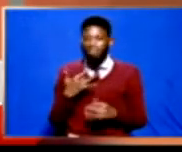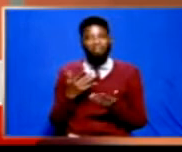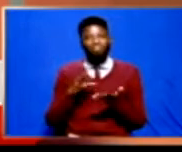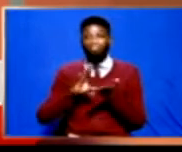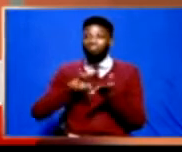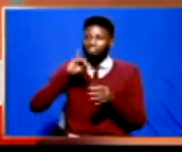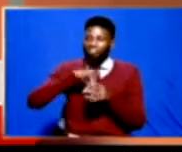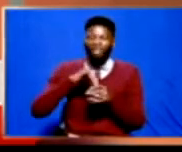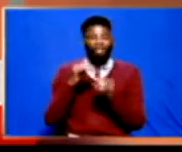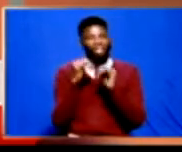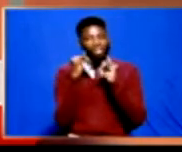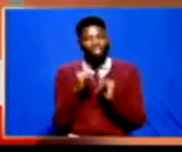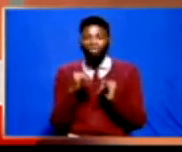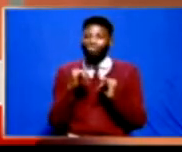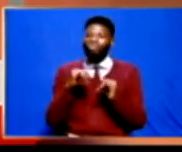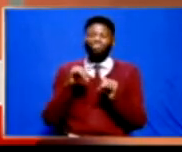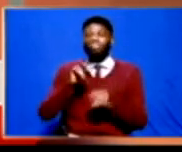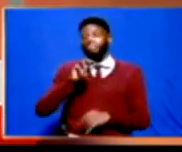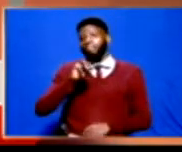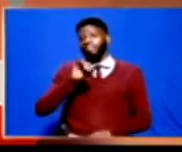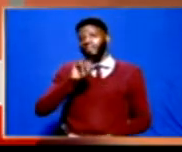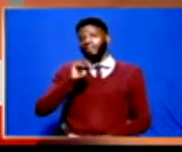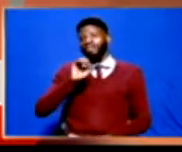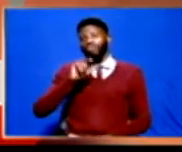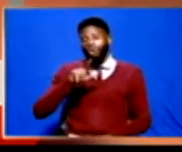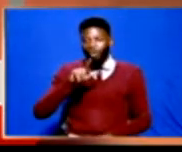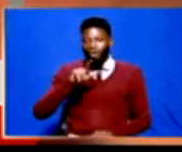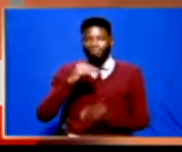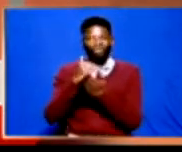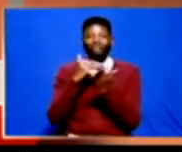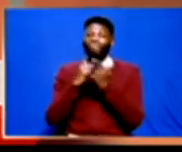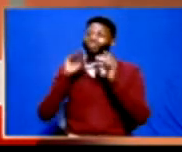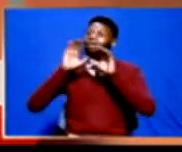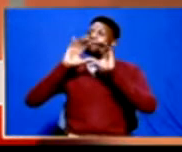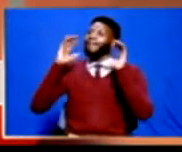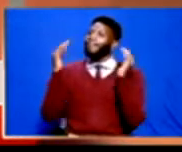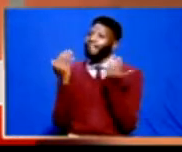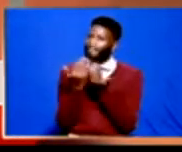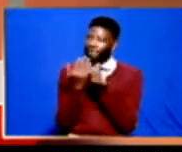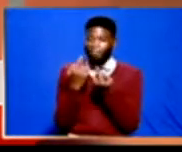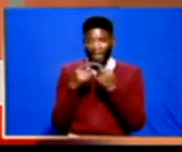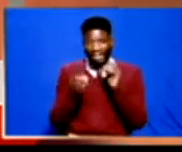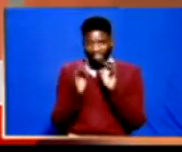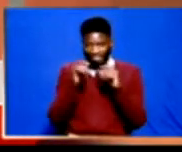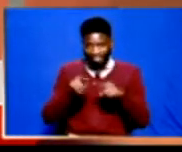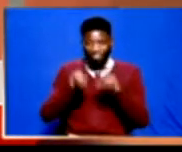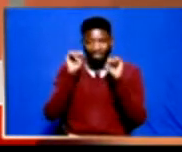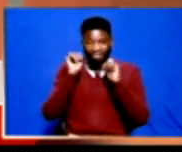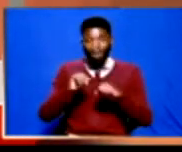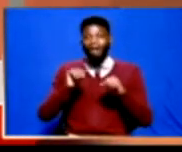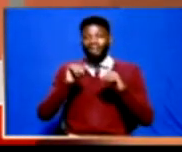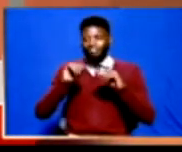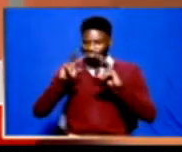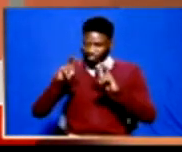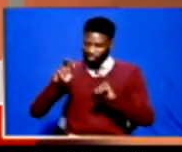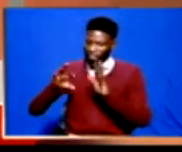mineral programs all across the globe. But whenever when you are able to demarcate or find an interesting